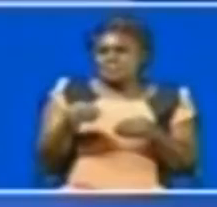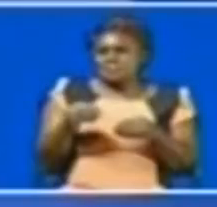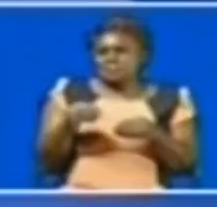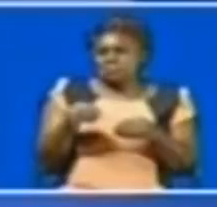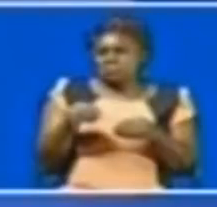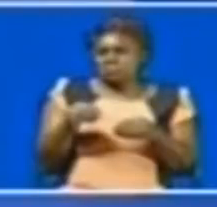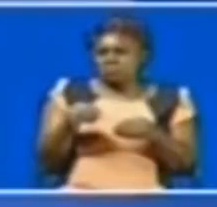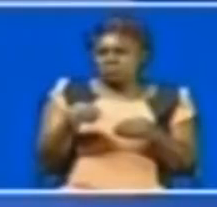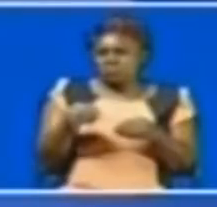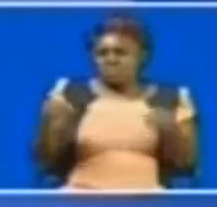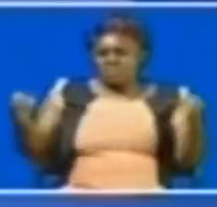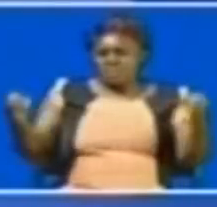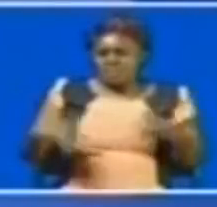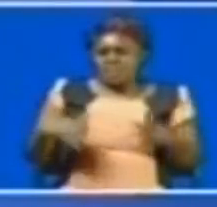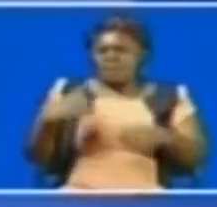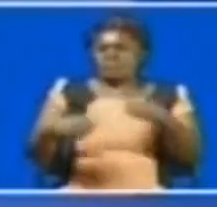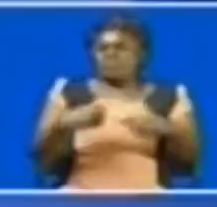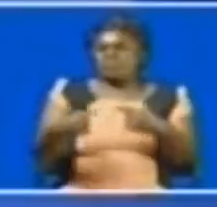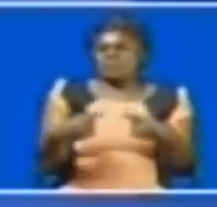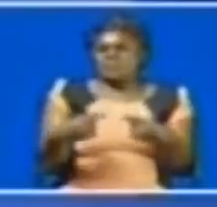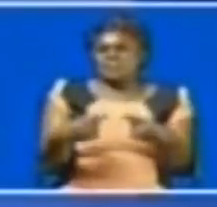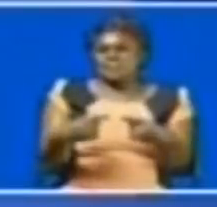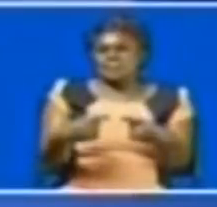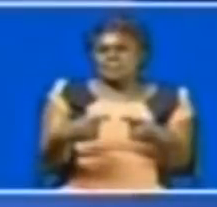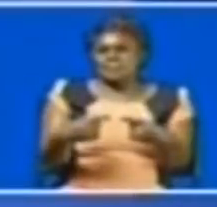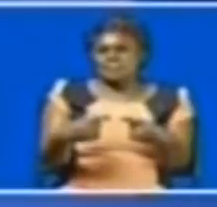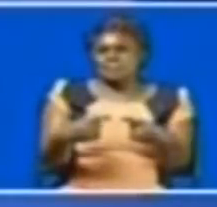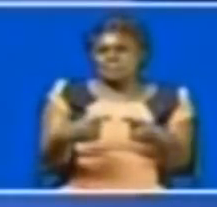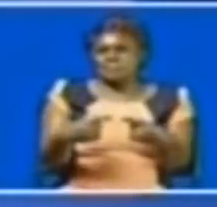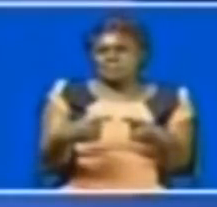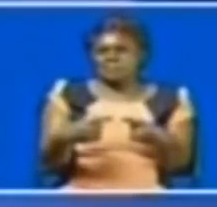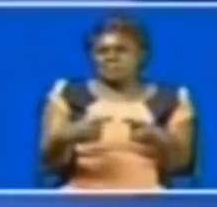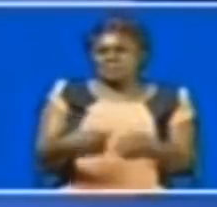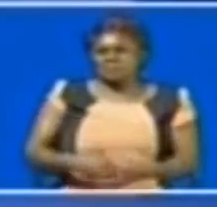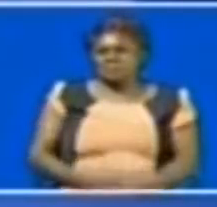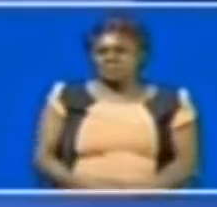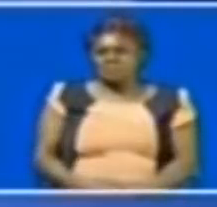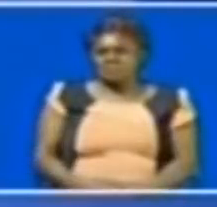secure a very clear process if the country finds itself in a similar position?